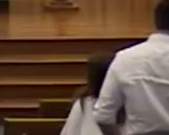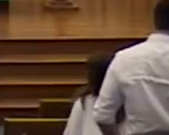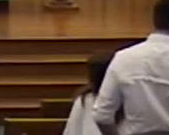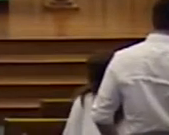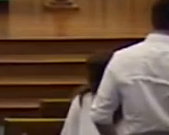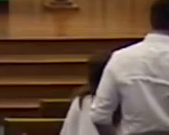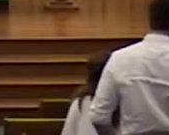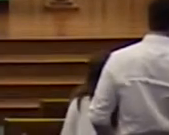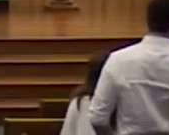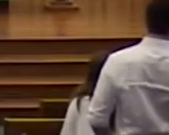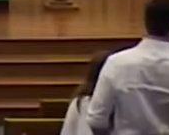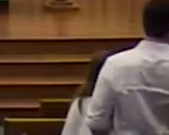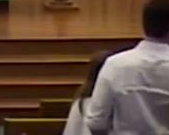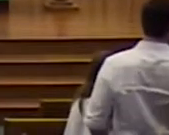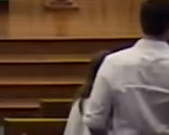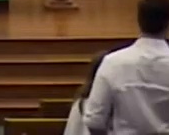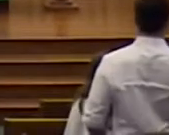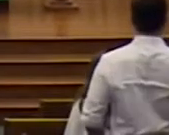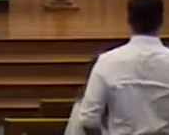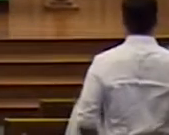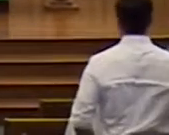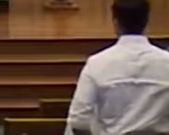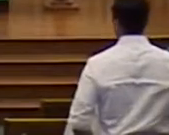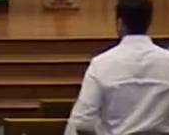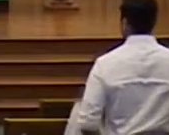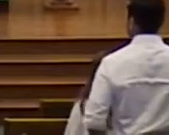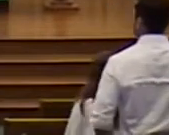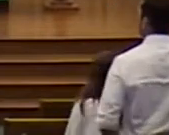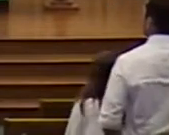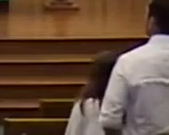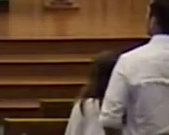now and forever. Amen.